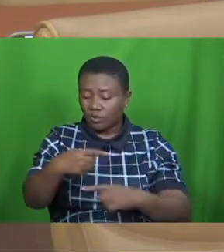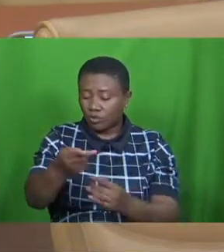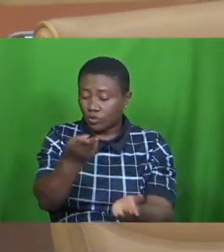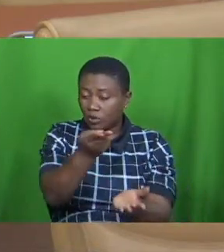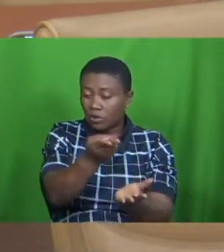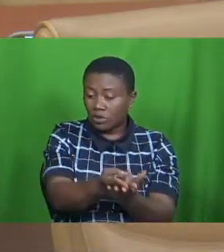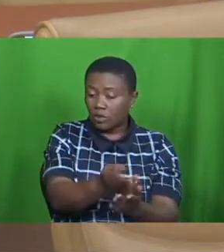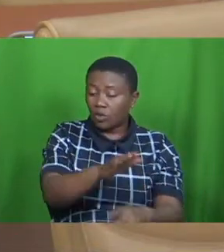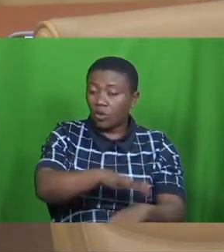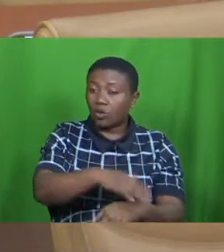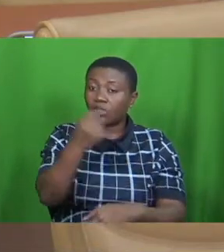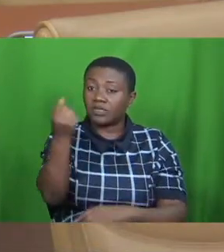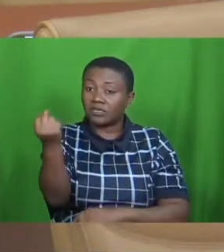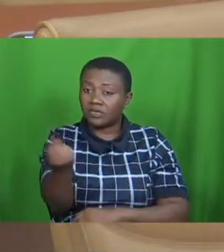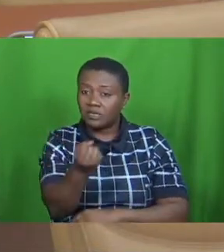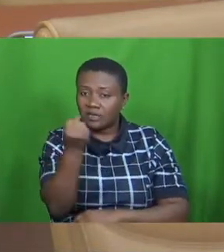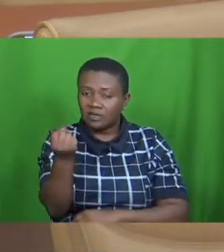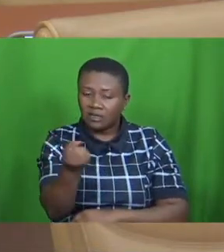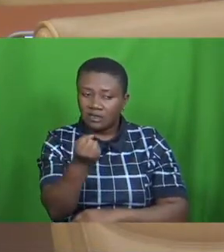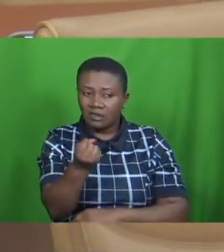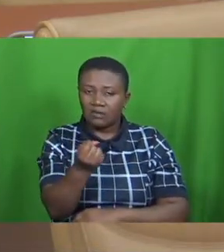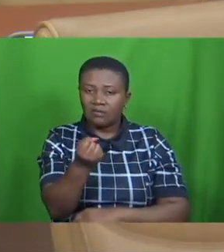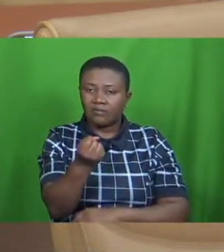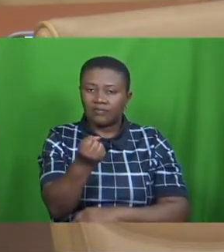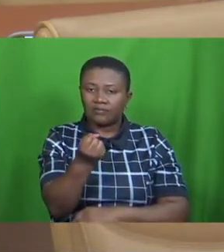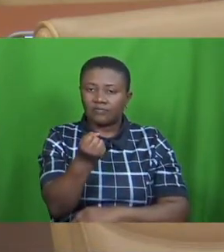Saturday, I want to